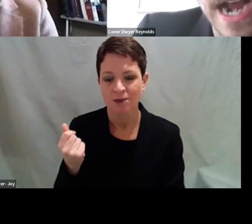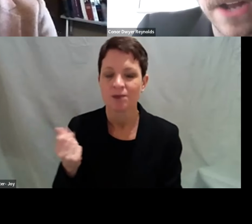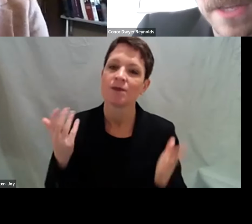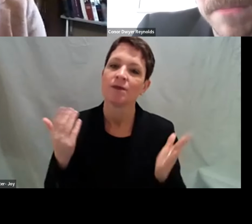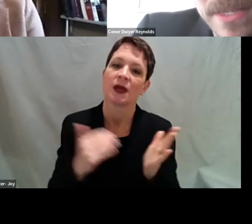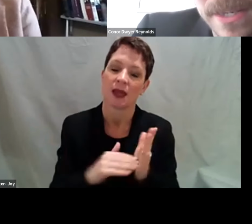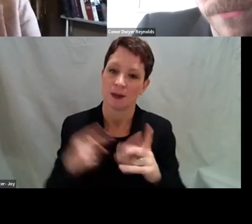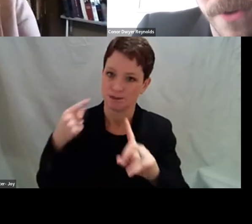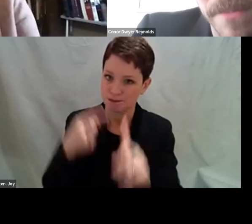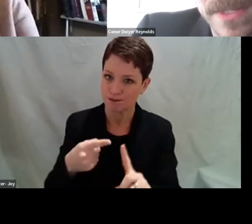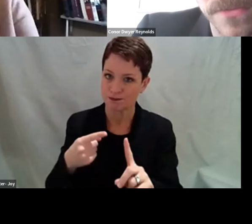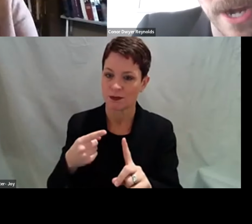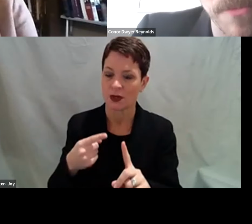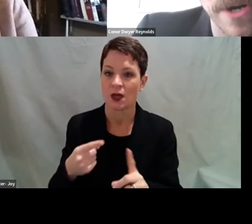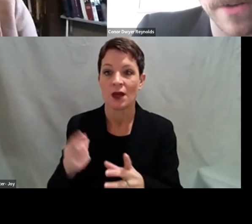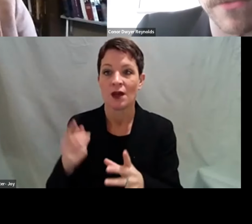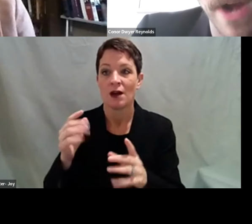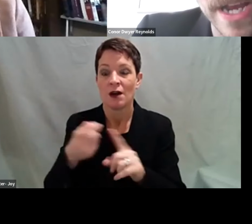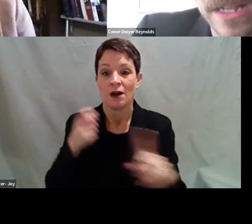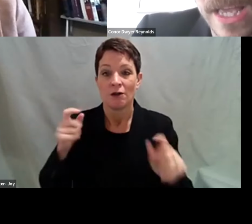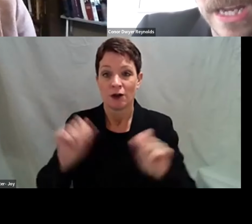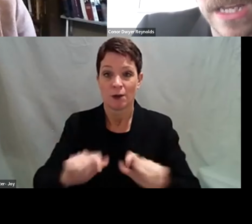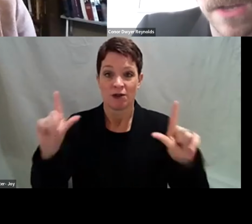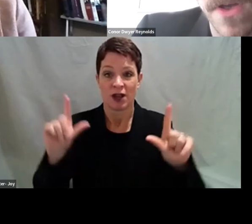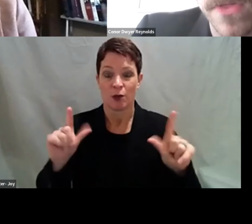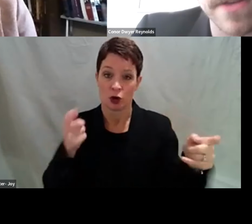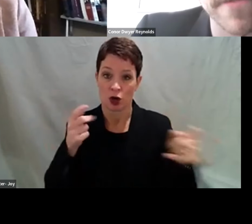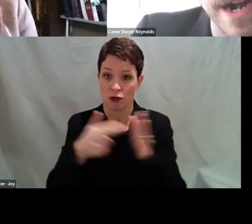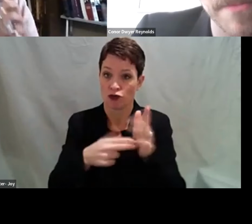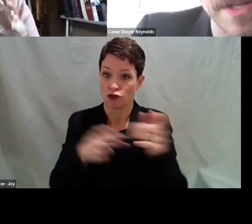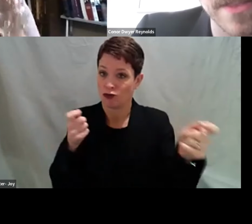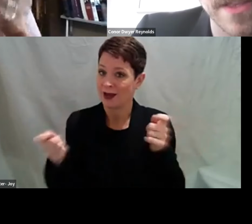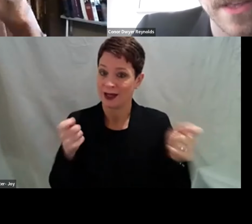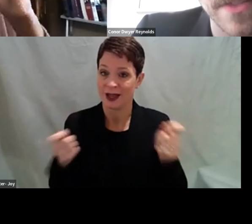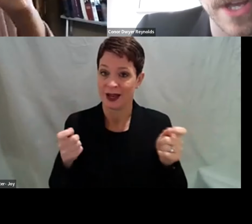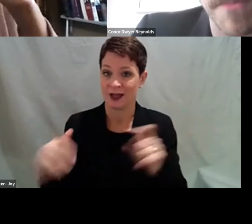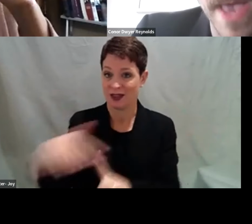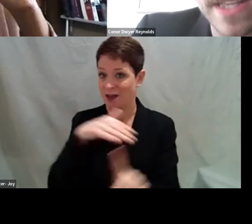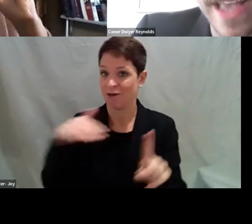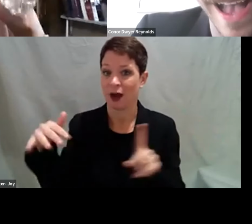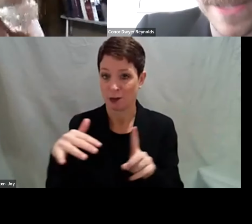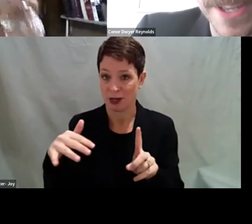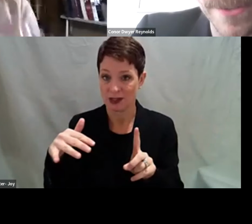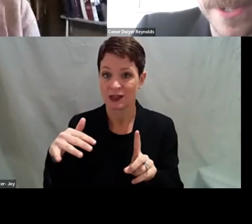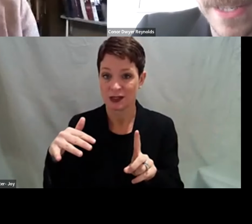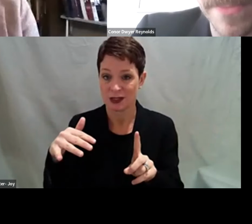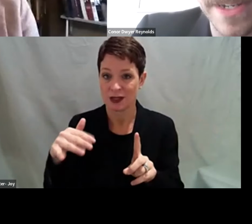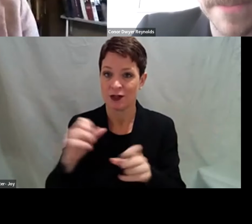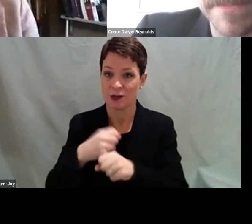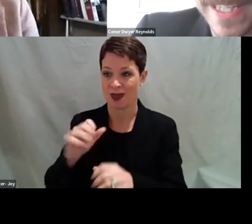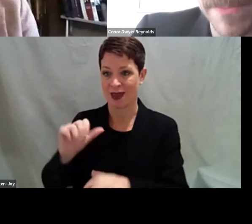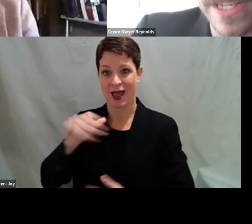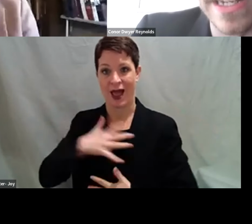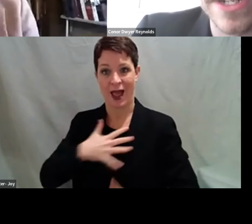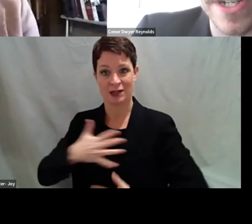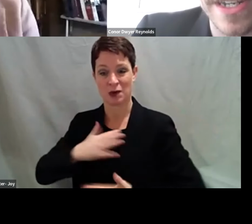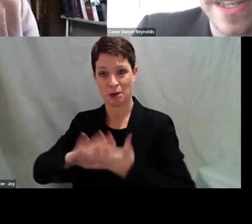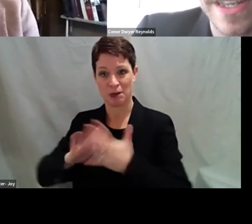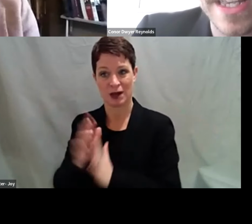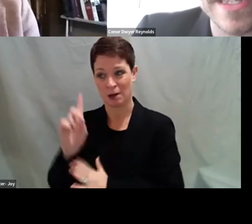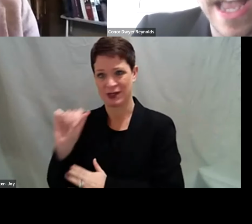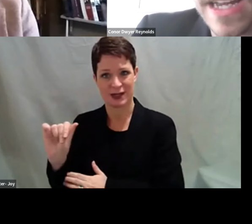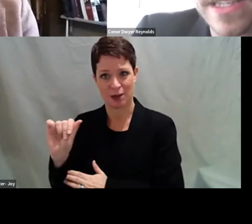that entirely missing from this framework of regulating the environment that makes asthma into a disabling